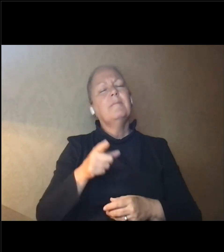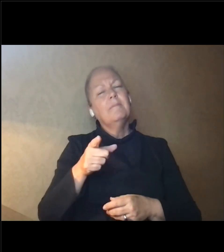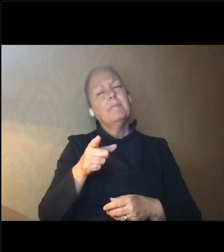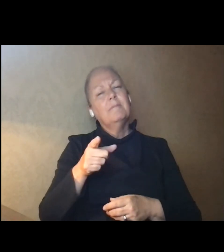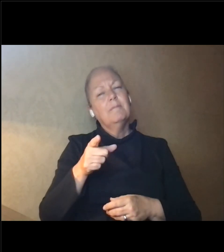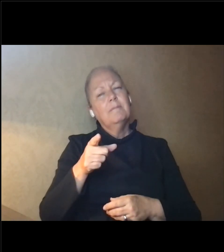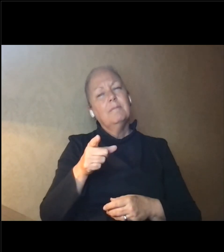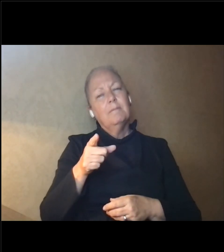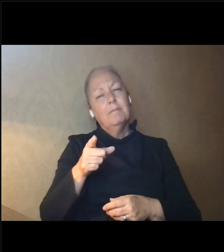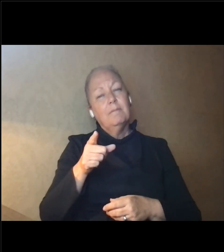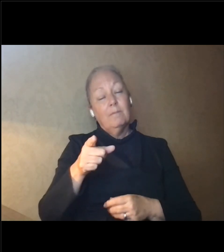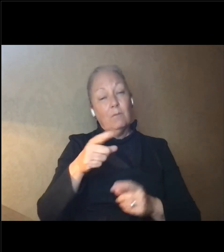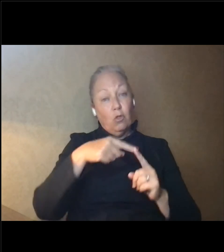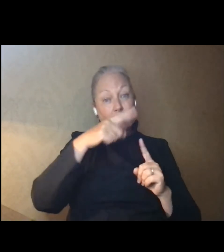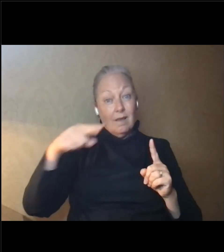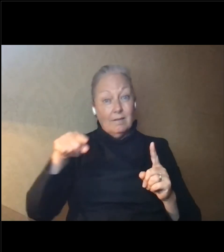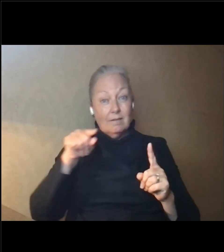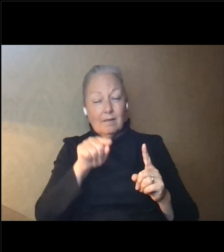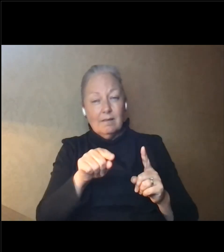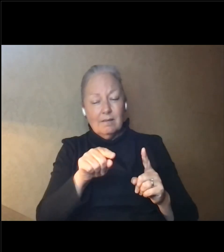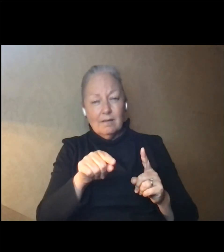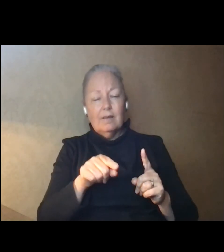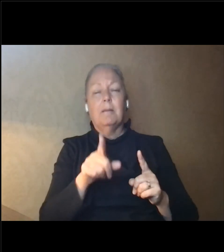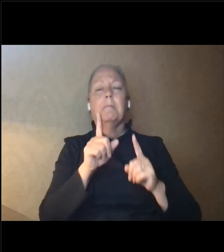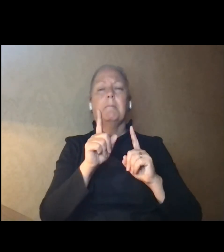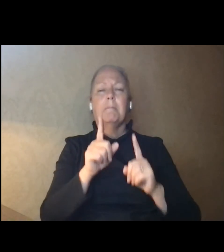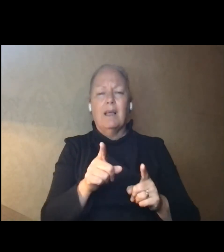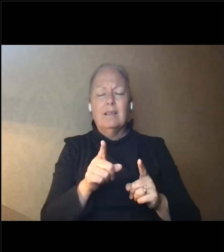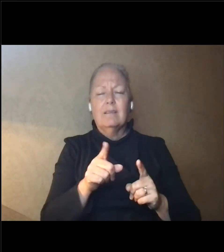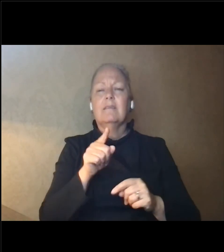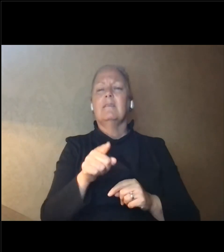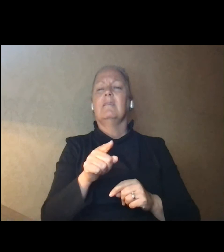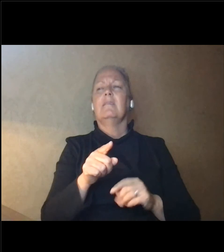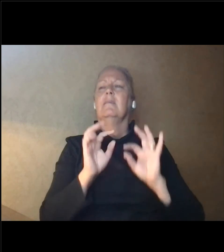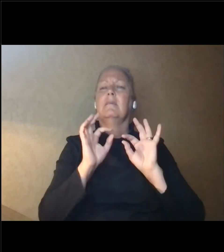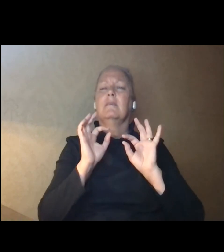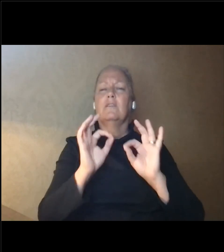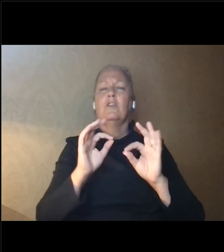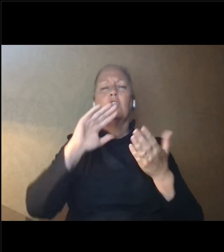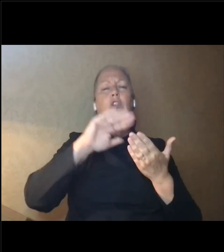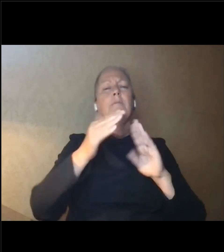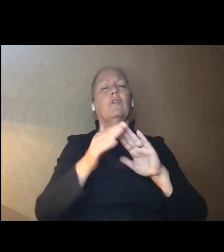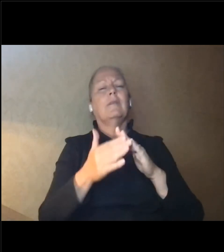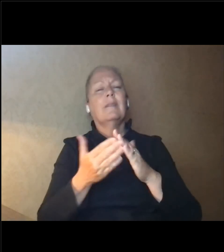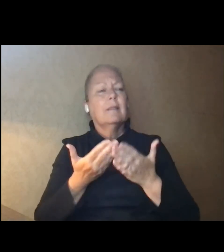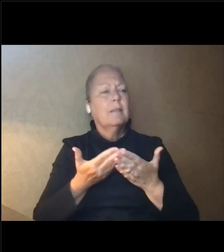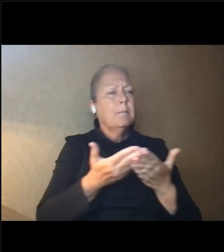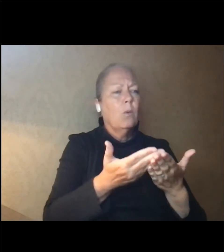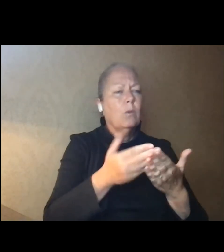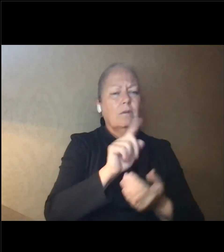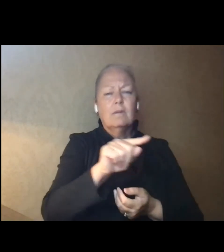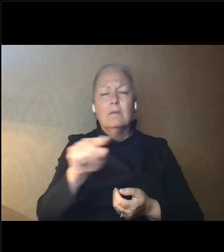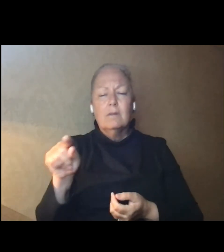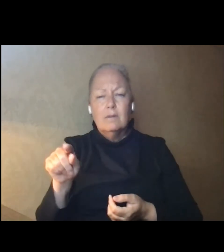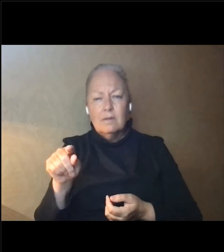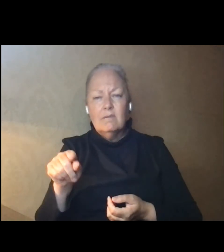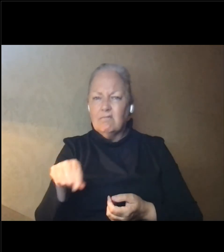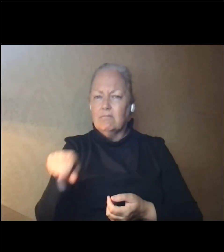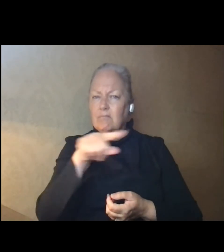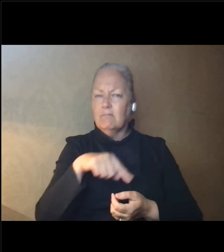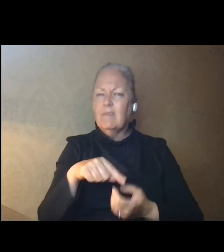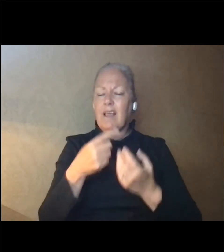the data is also required to create community support systems, because everybody are using community support systems